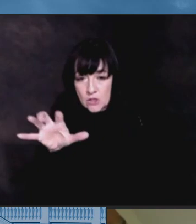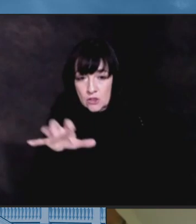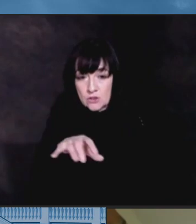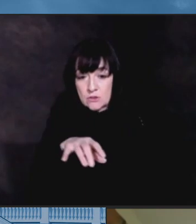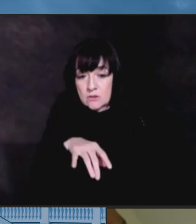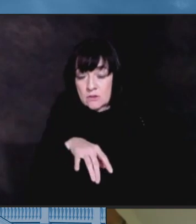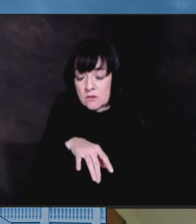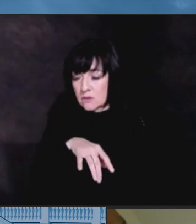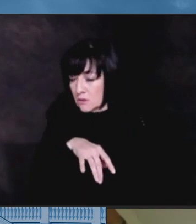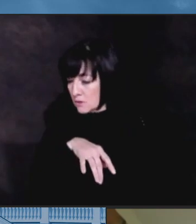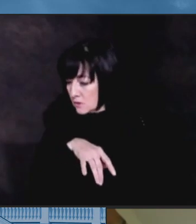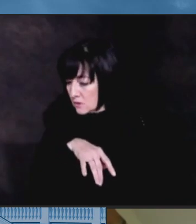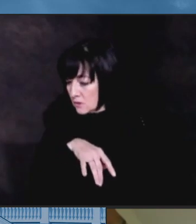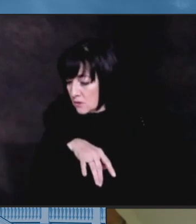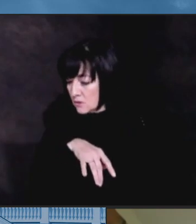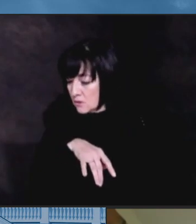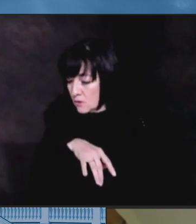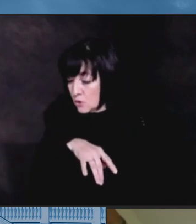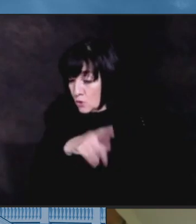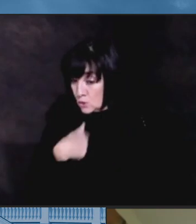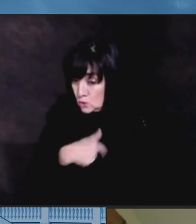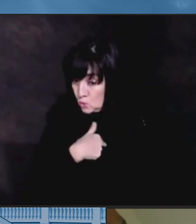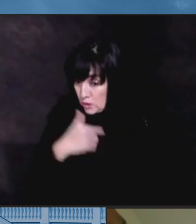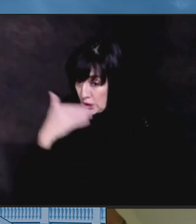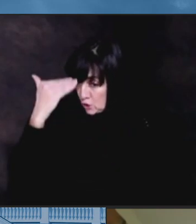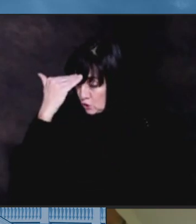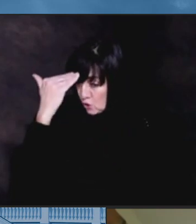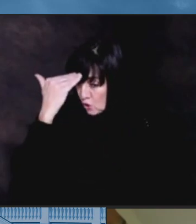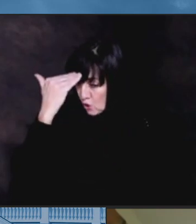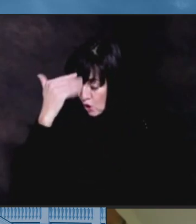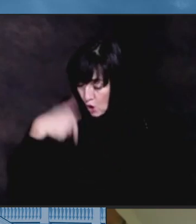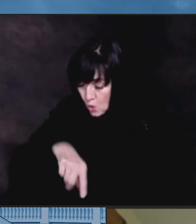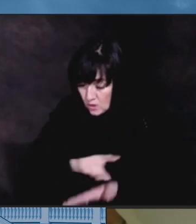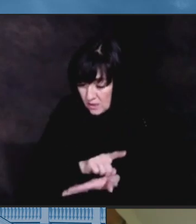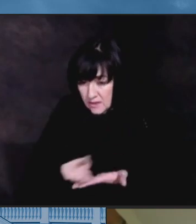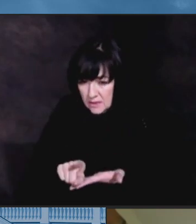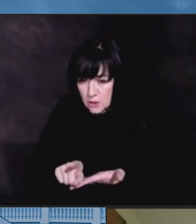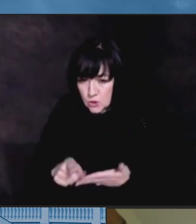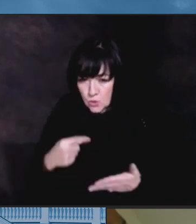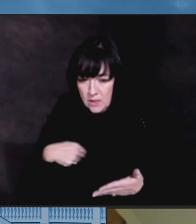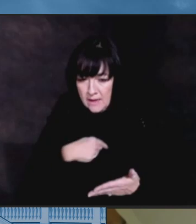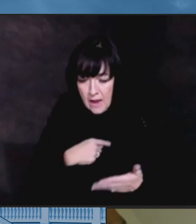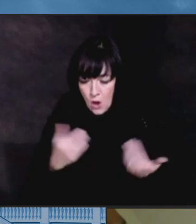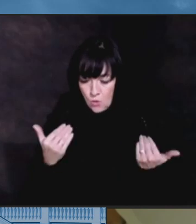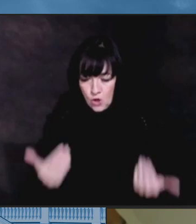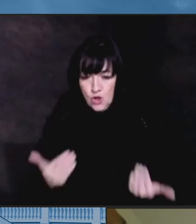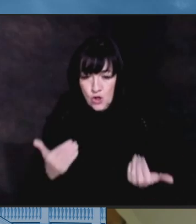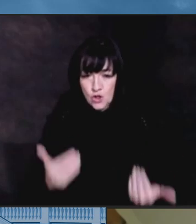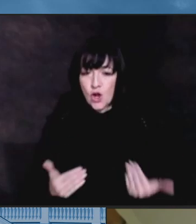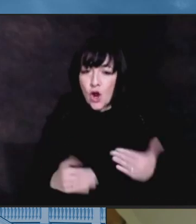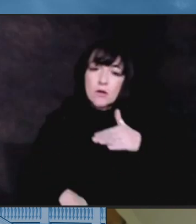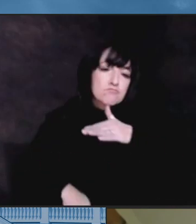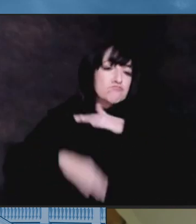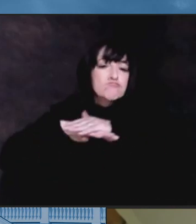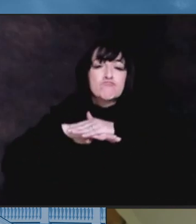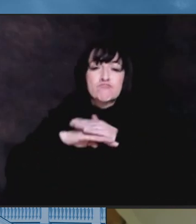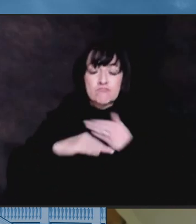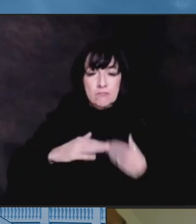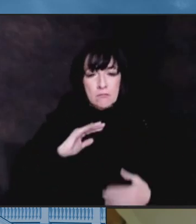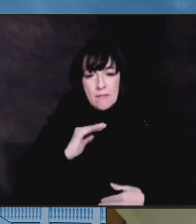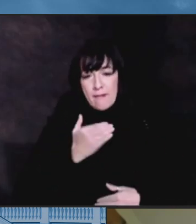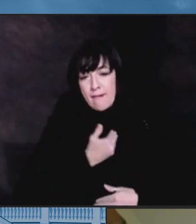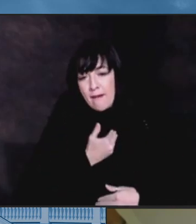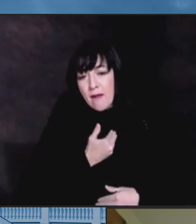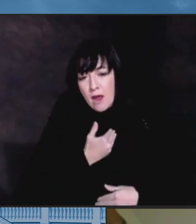situation. Do we know as of this week where our current bed capacity sits? And is there any discussion of stopping